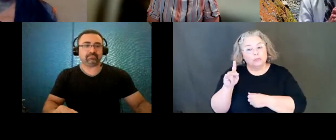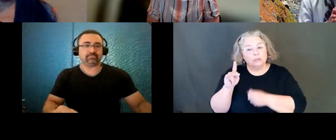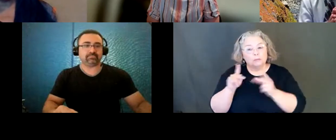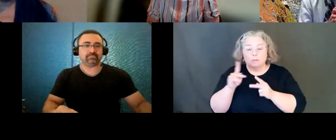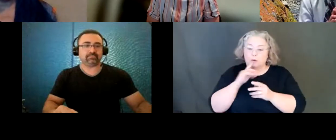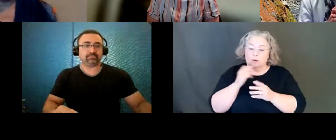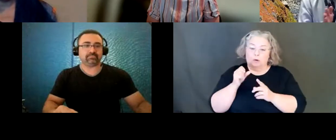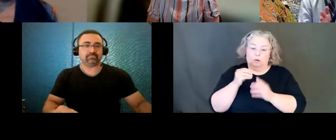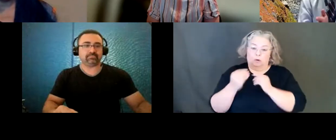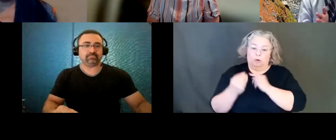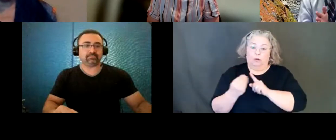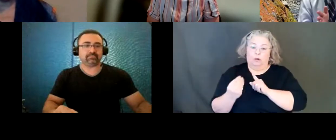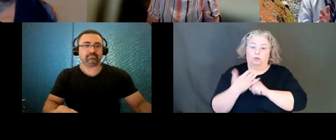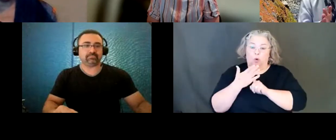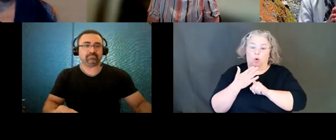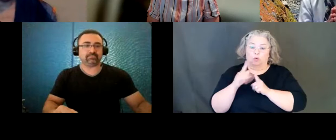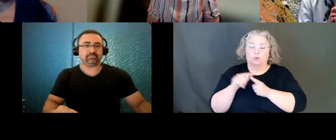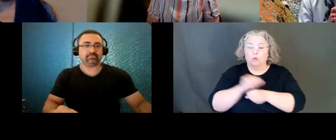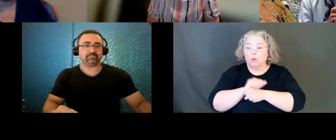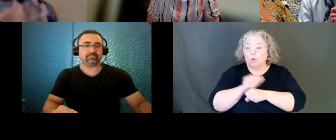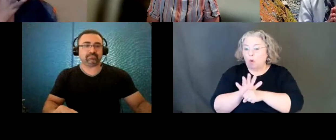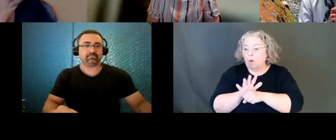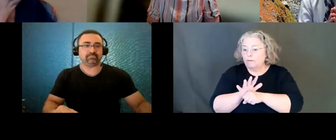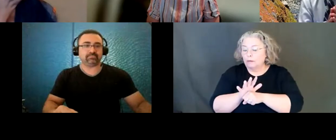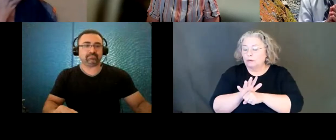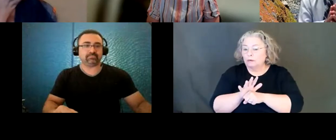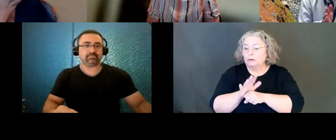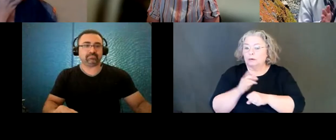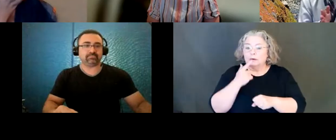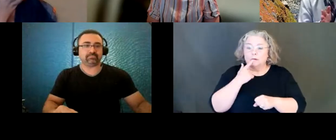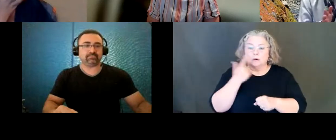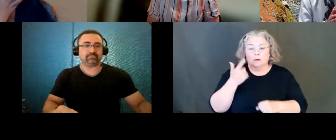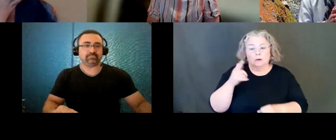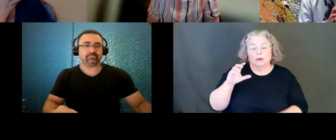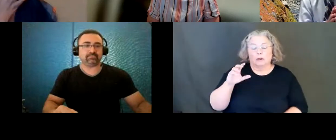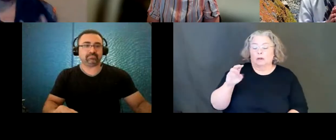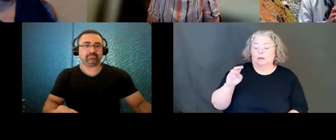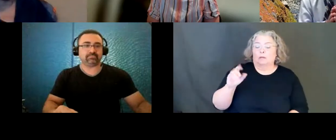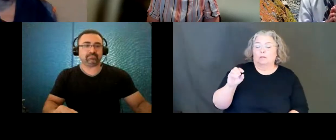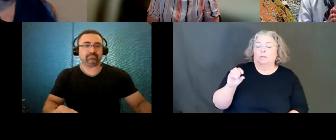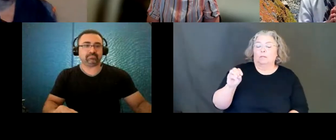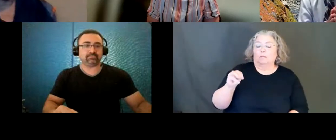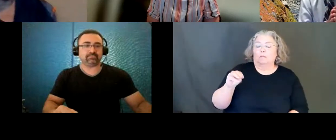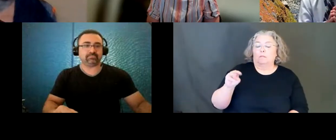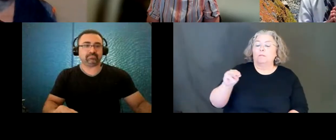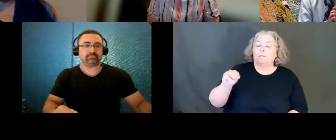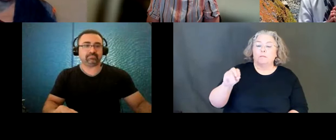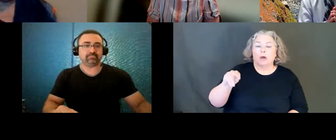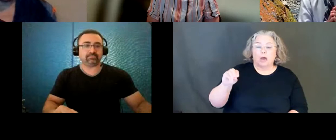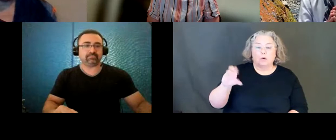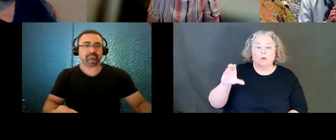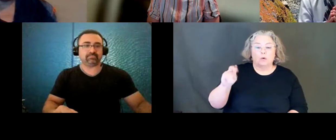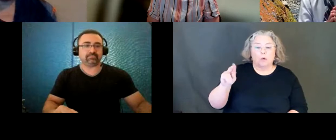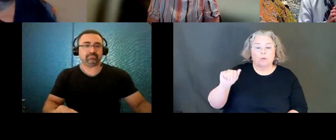COVID cases, using that monoclonal antibody combination can decrease